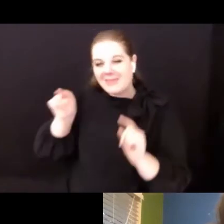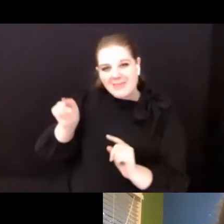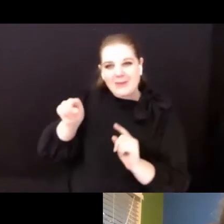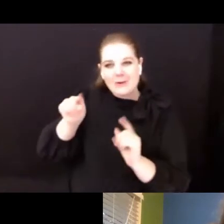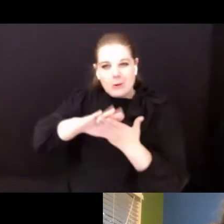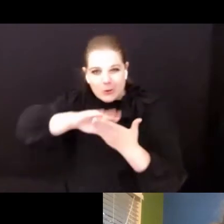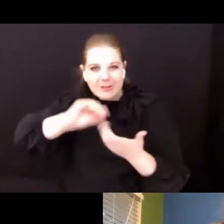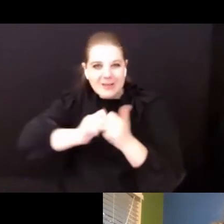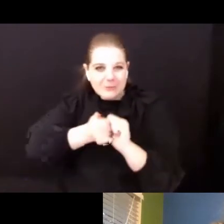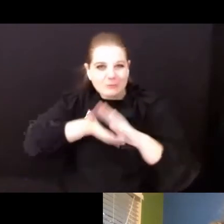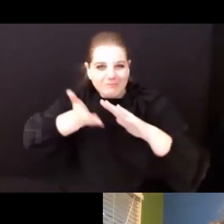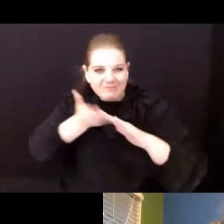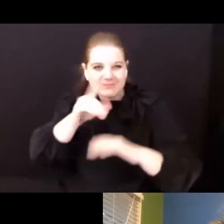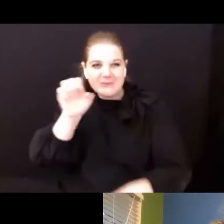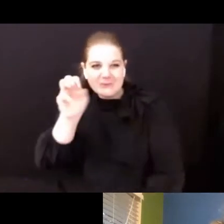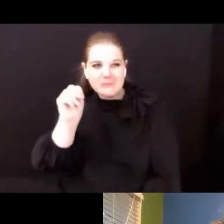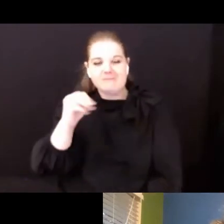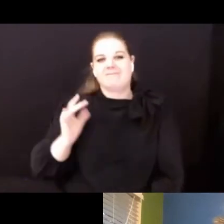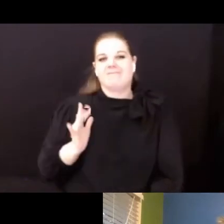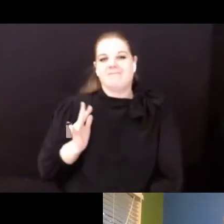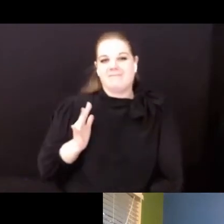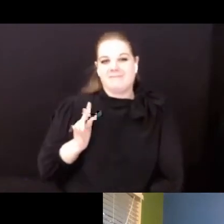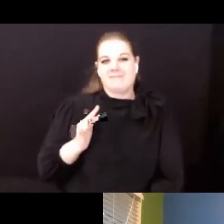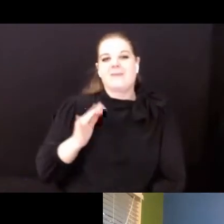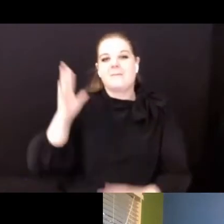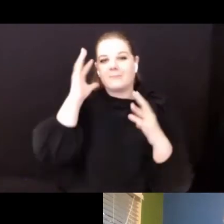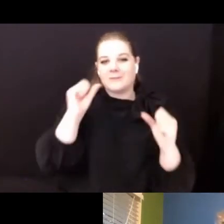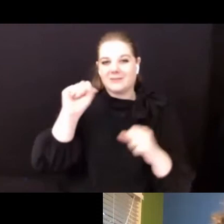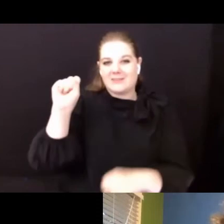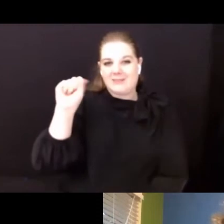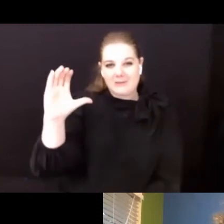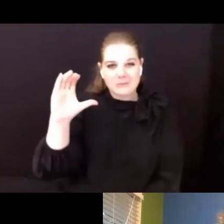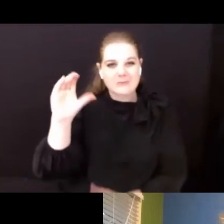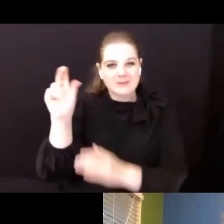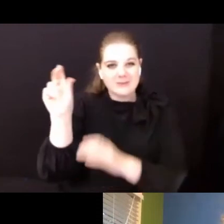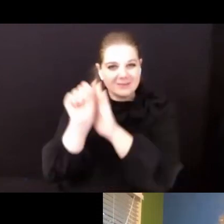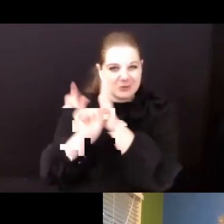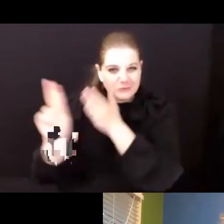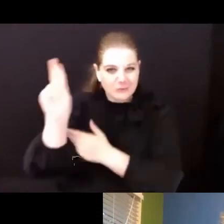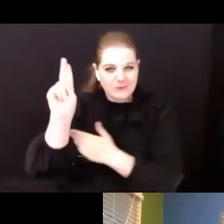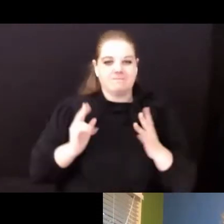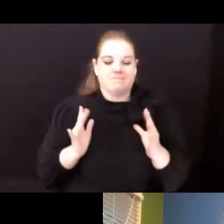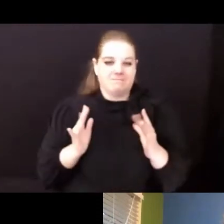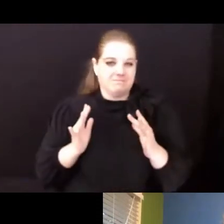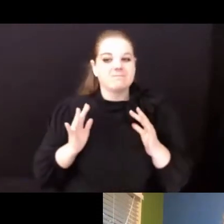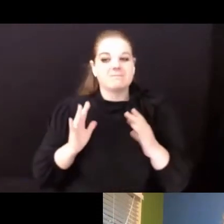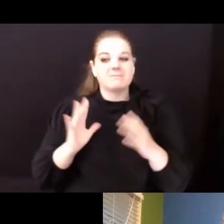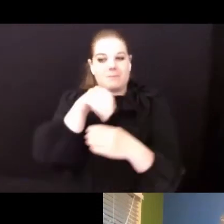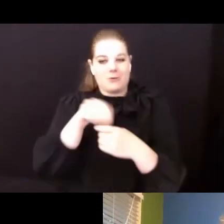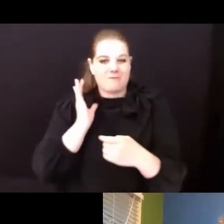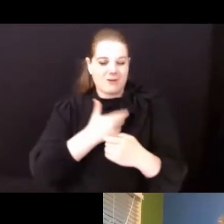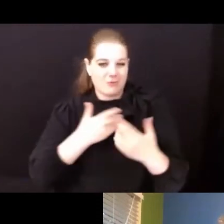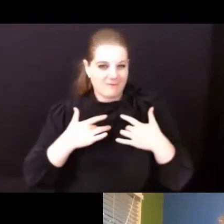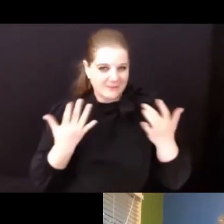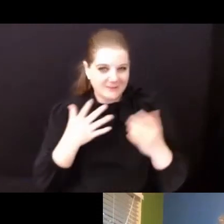State University be with us this morning, be such support of our program and of our mission.